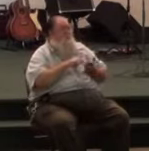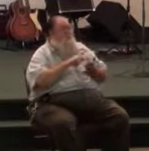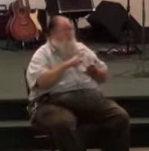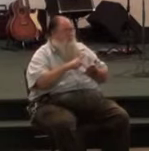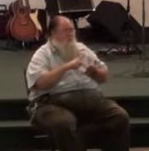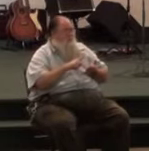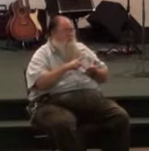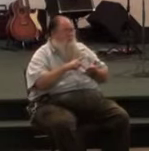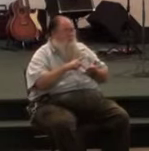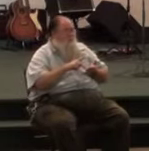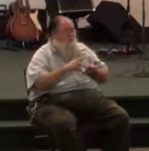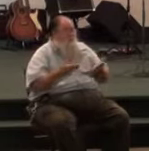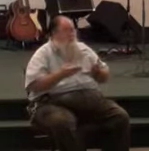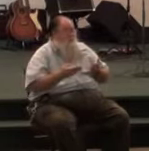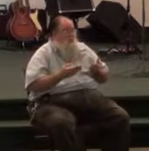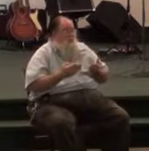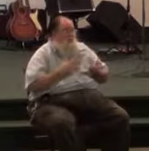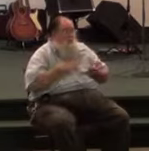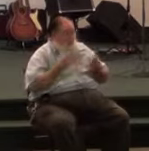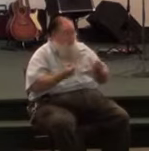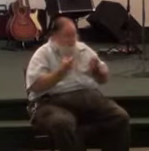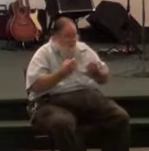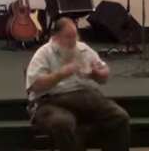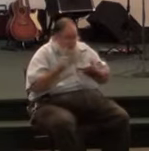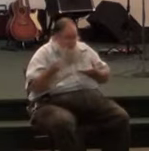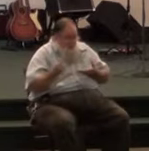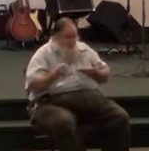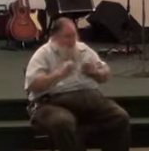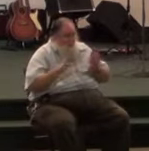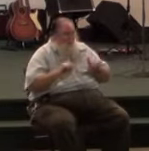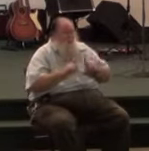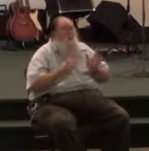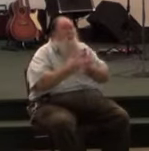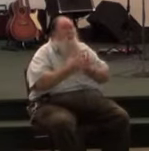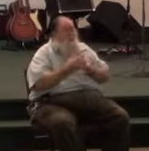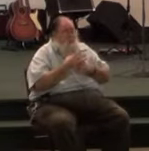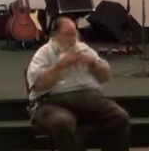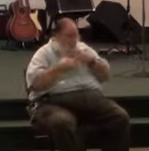Nothing but the blood of Jesus. Let's partake the blood of Jesus.